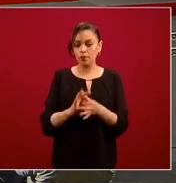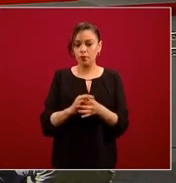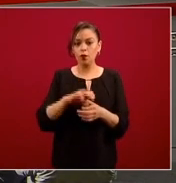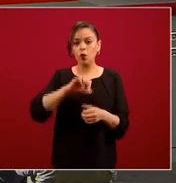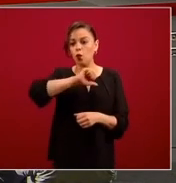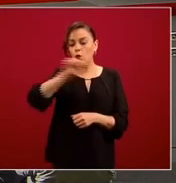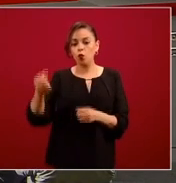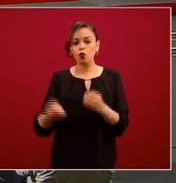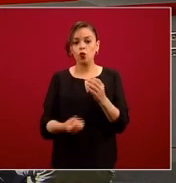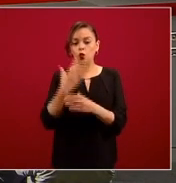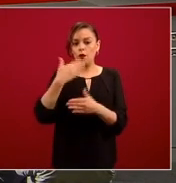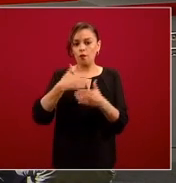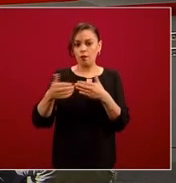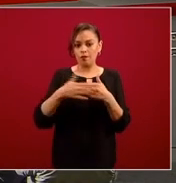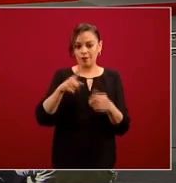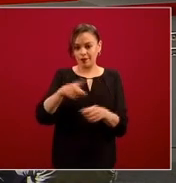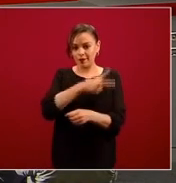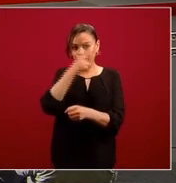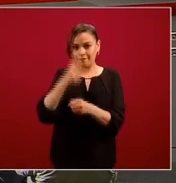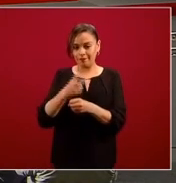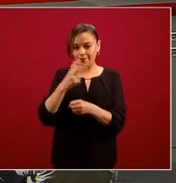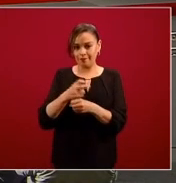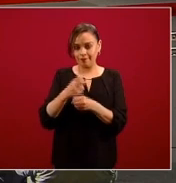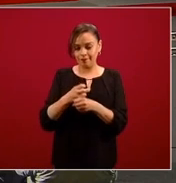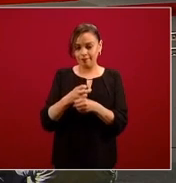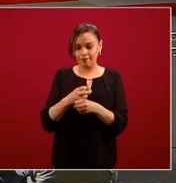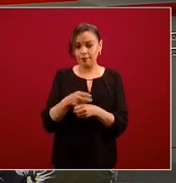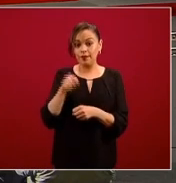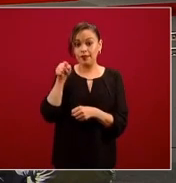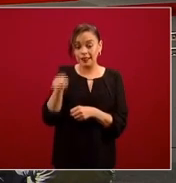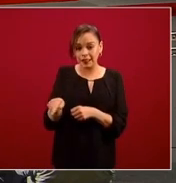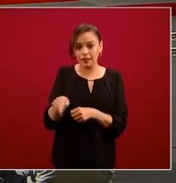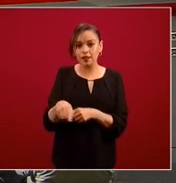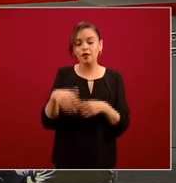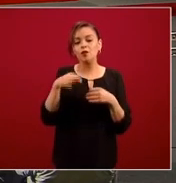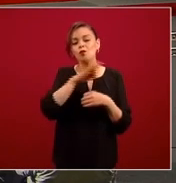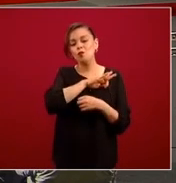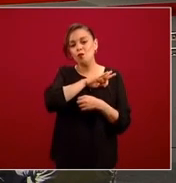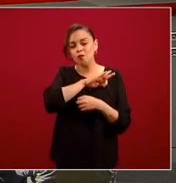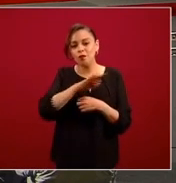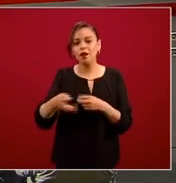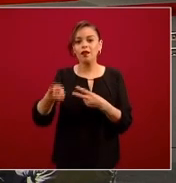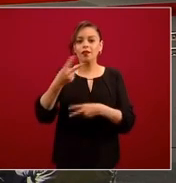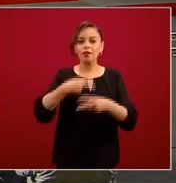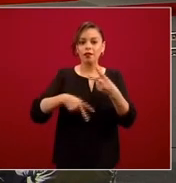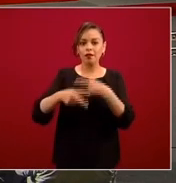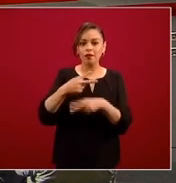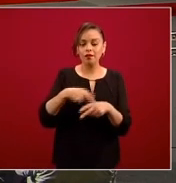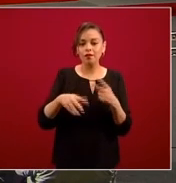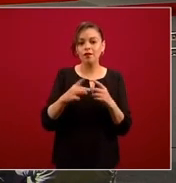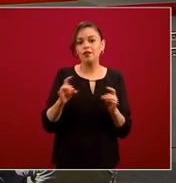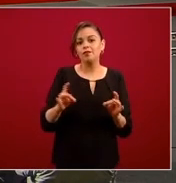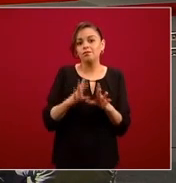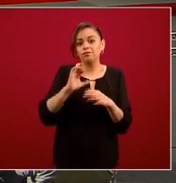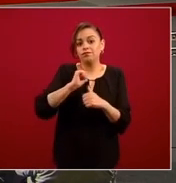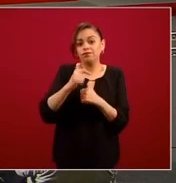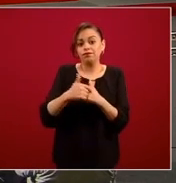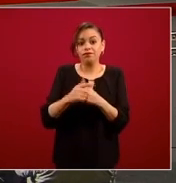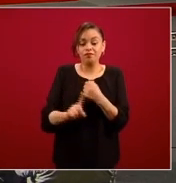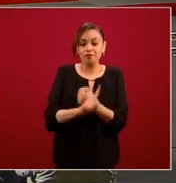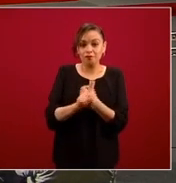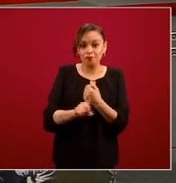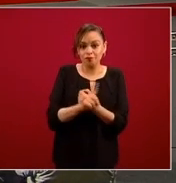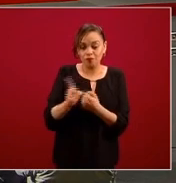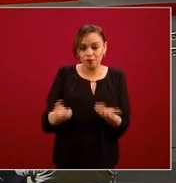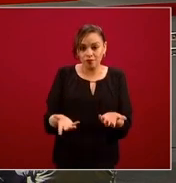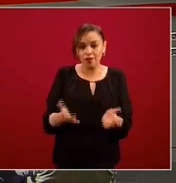We're also going to have some further collaboration for a second model. For this model, we knew that there was a